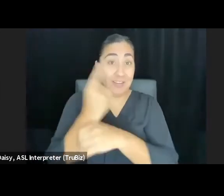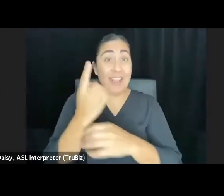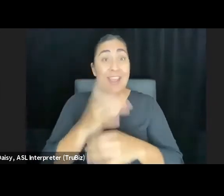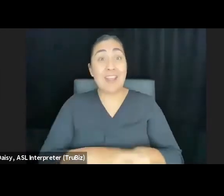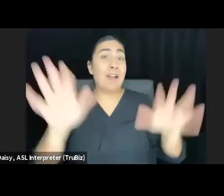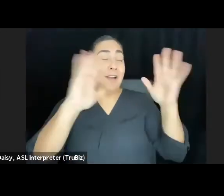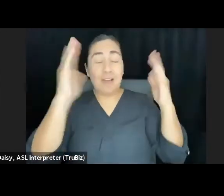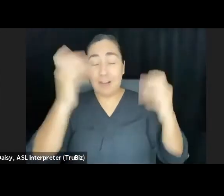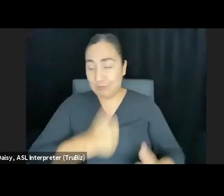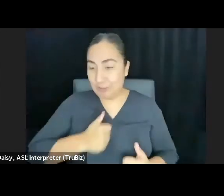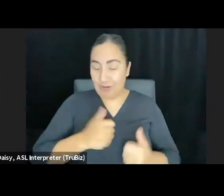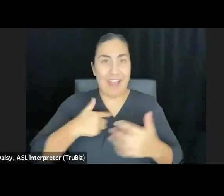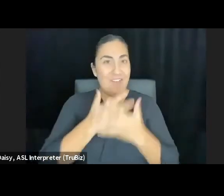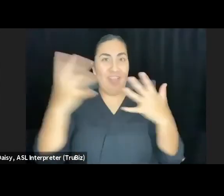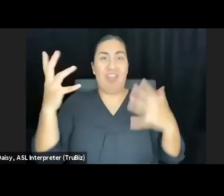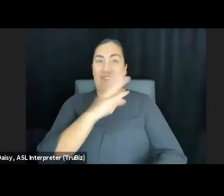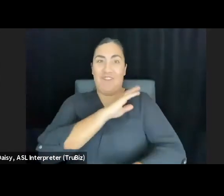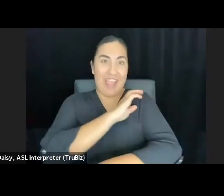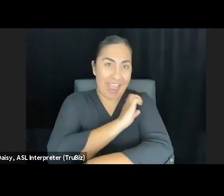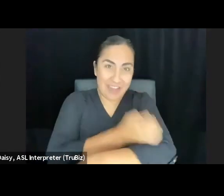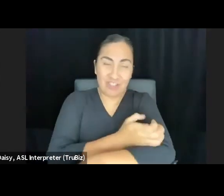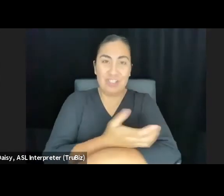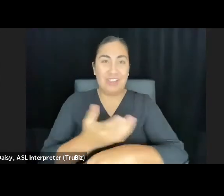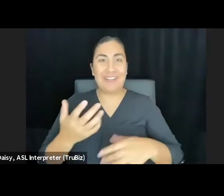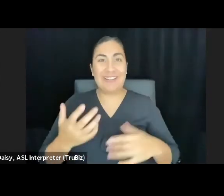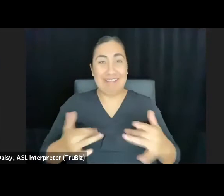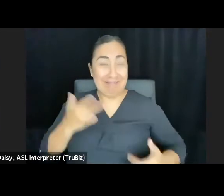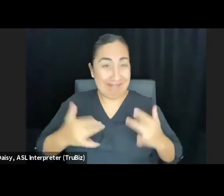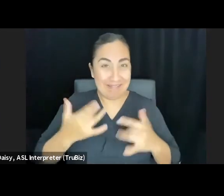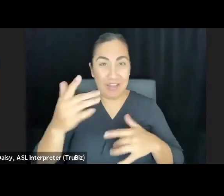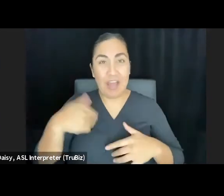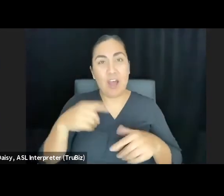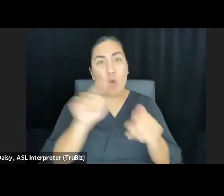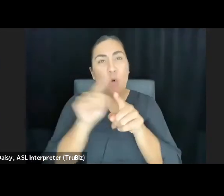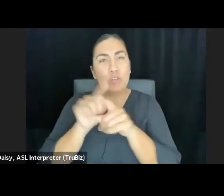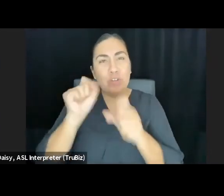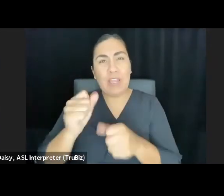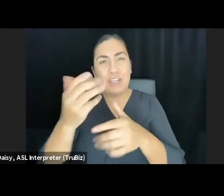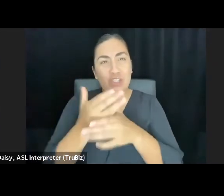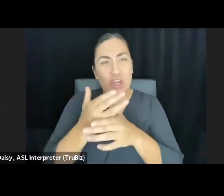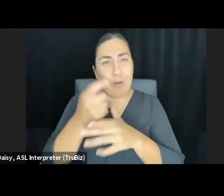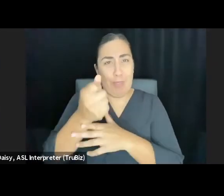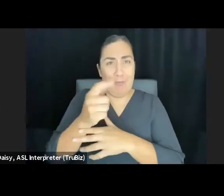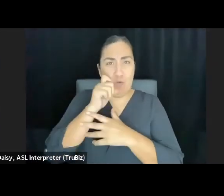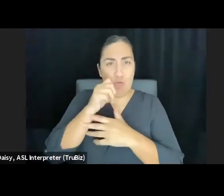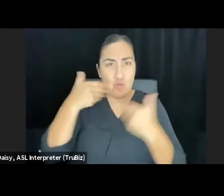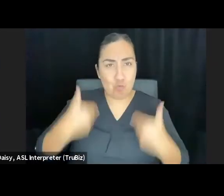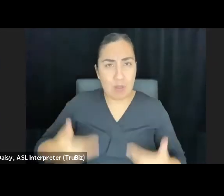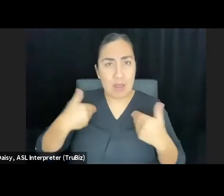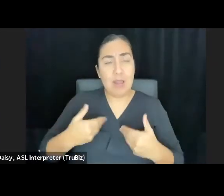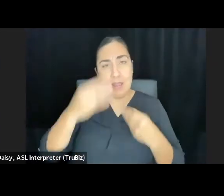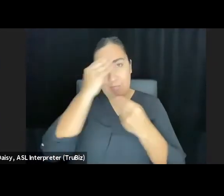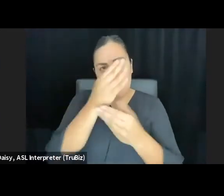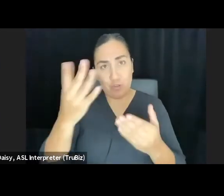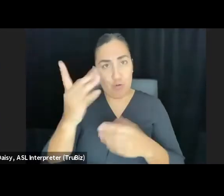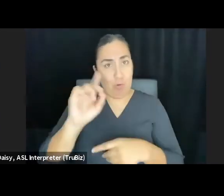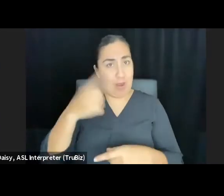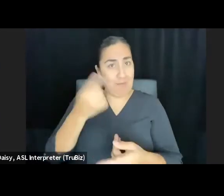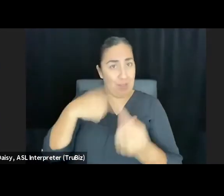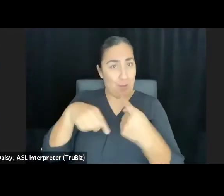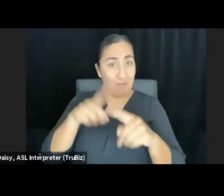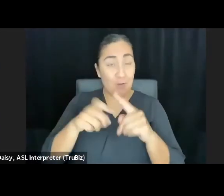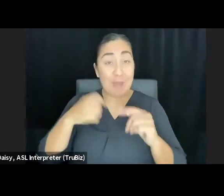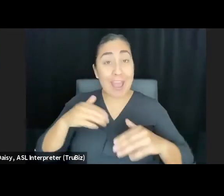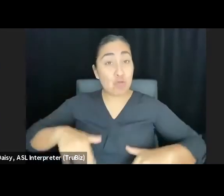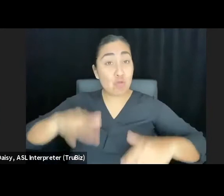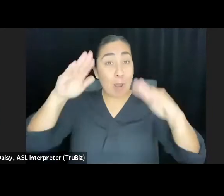I have a lot of energy. I guess to share a little bit also about myself to kind of let you know where I'm coming from. I grew up here and I grew up doing theater and